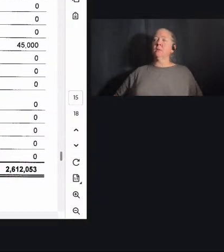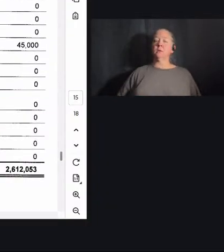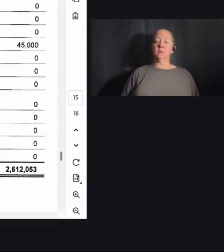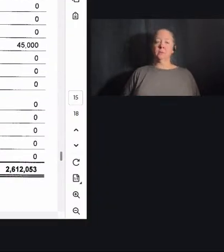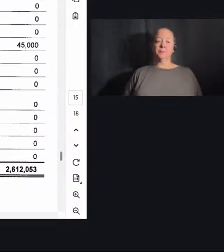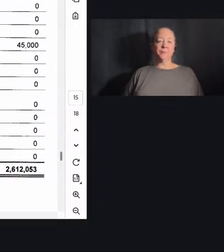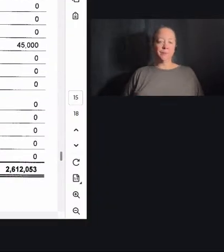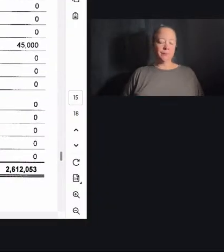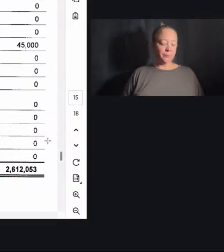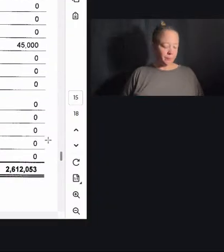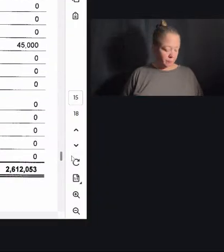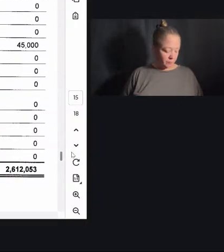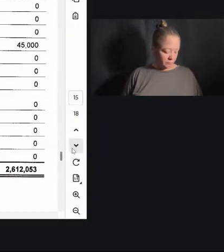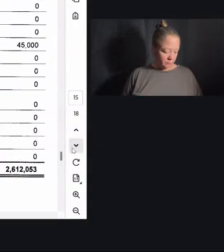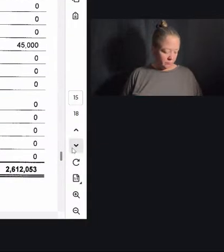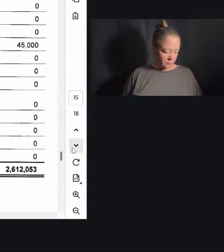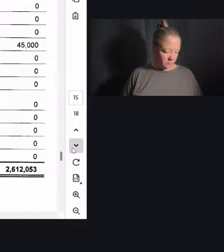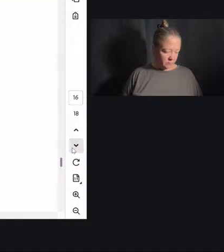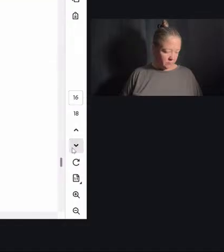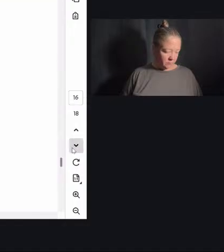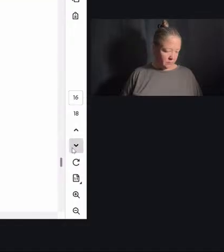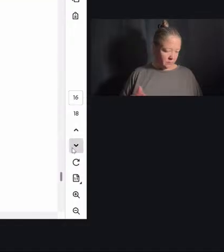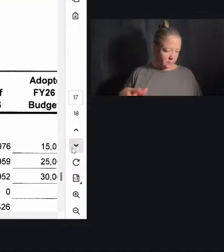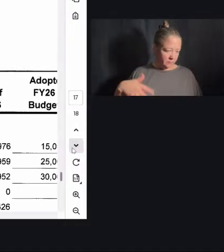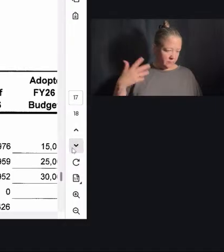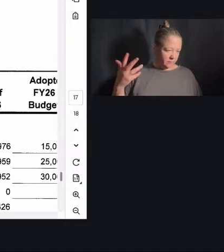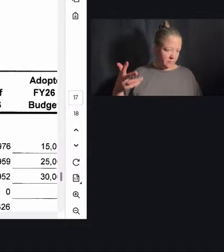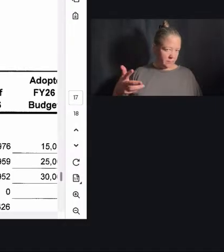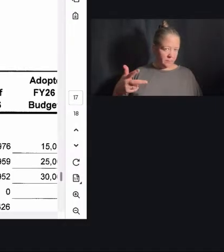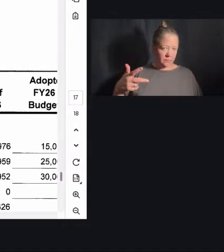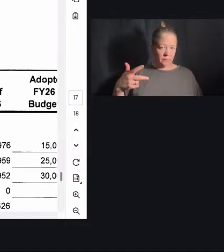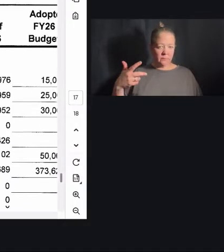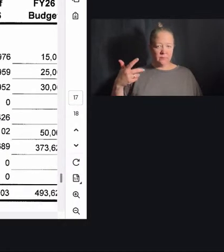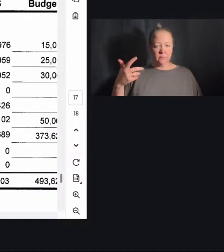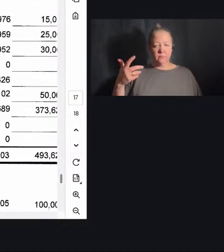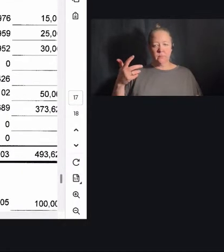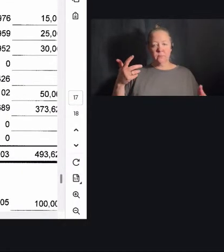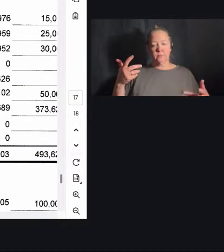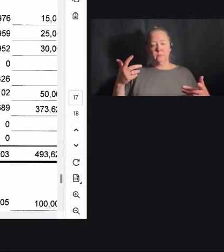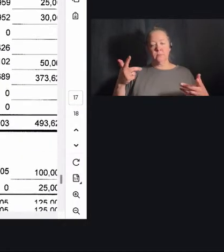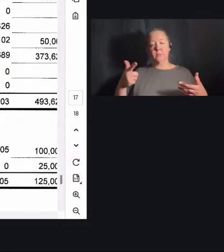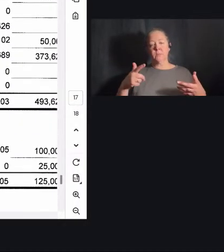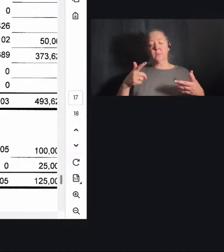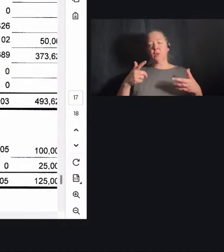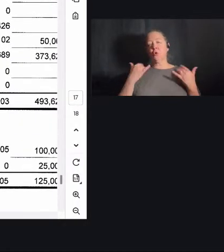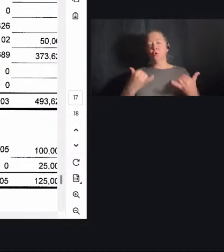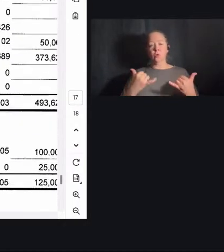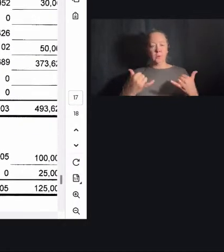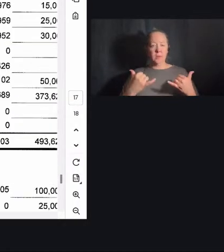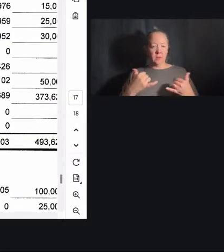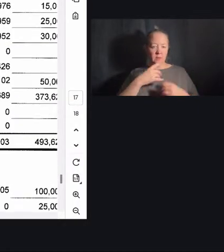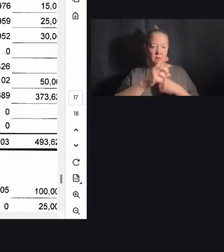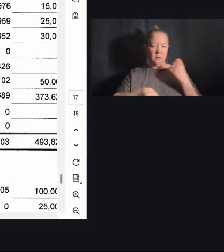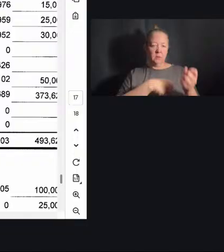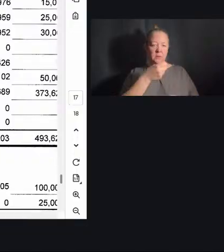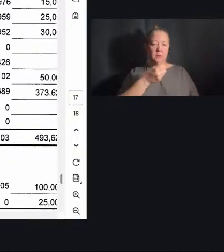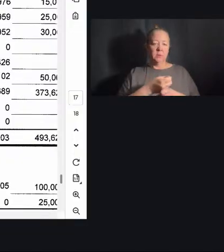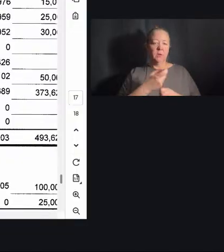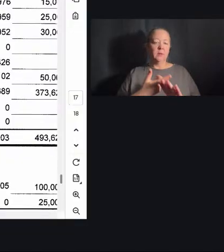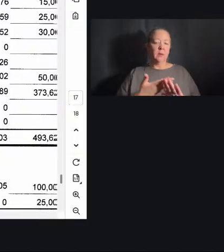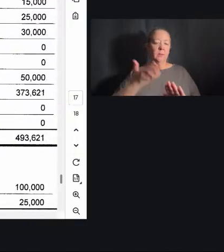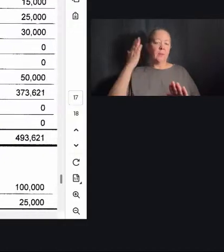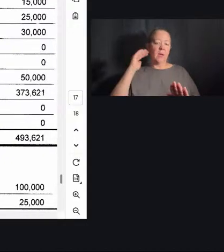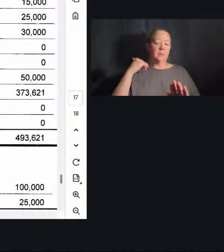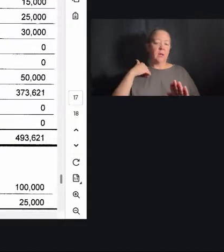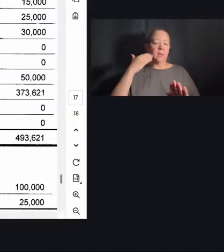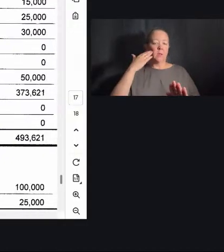what we're currently doing this year, over the past, because I'm tight in some areas in the budget, and I know that it's